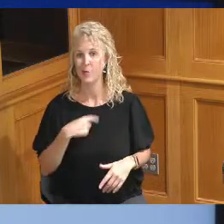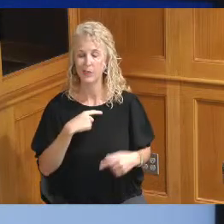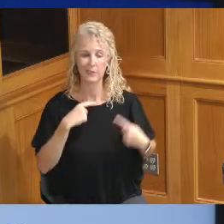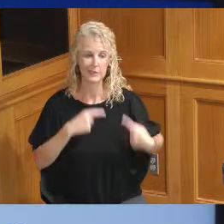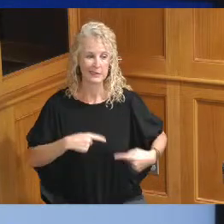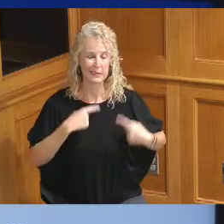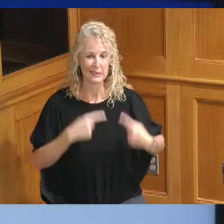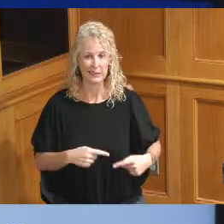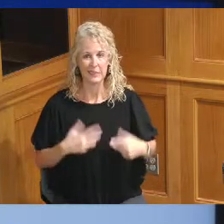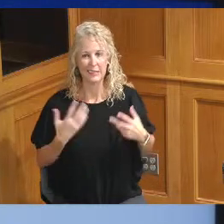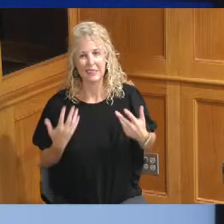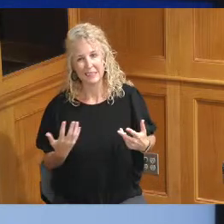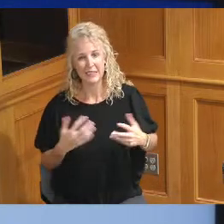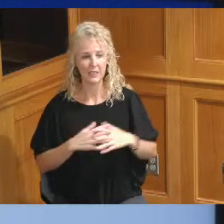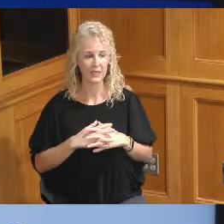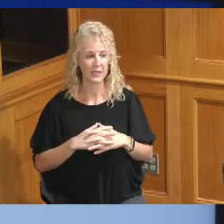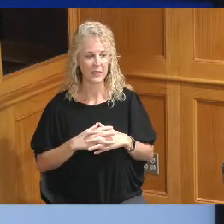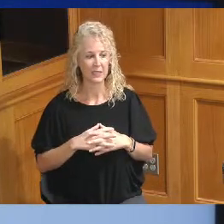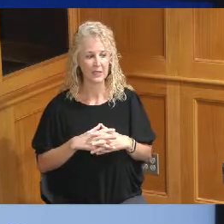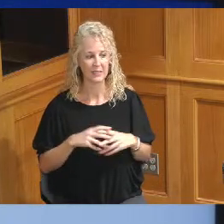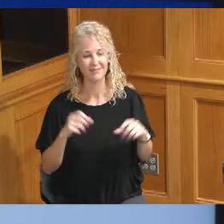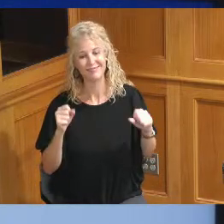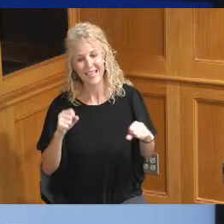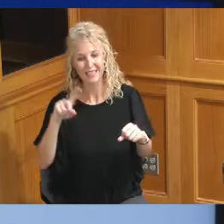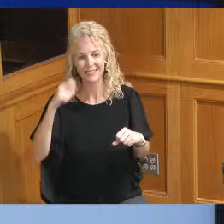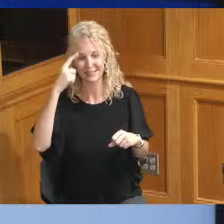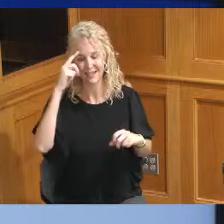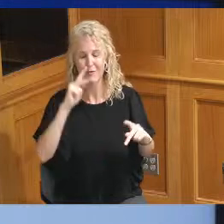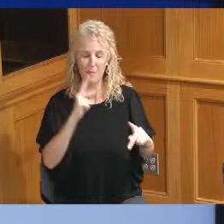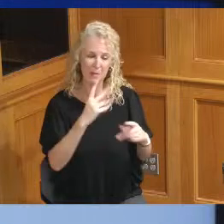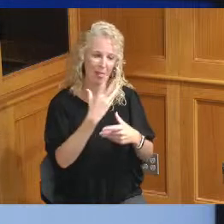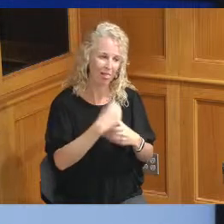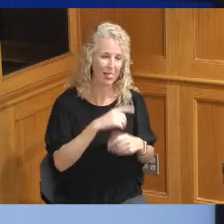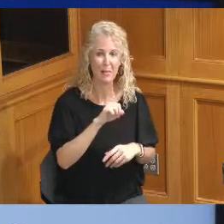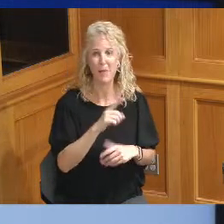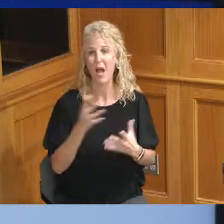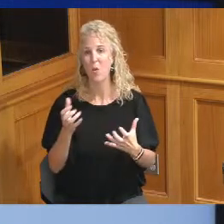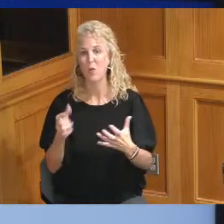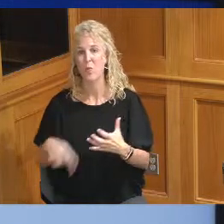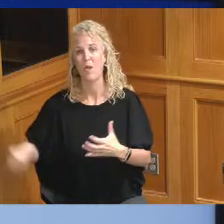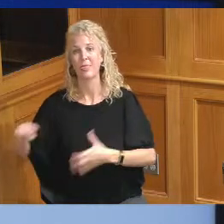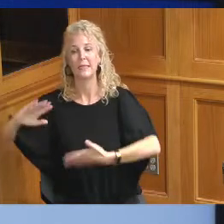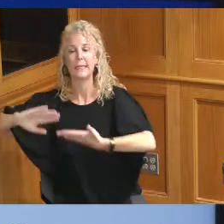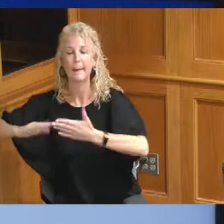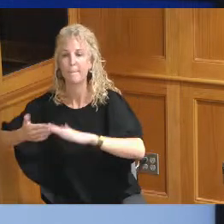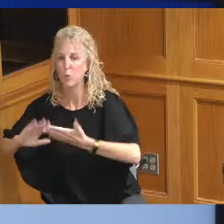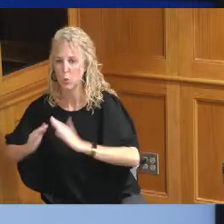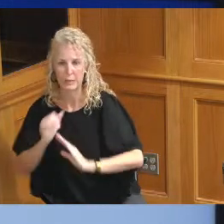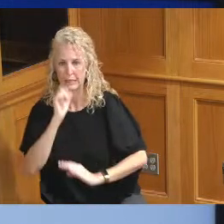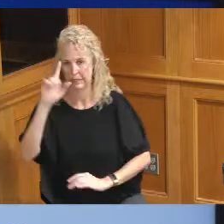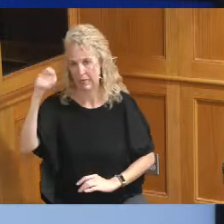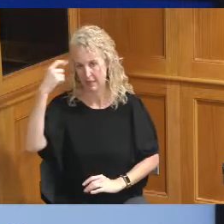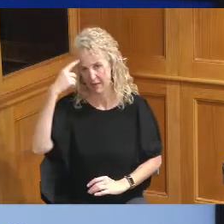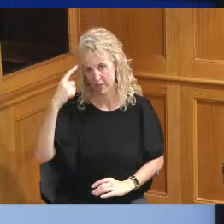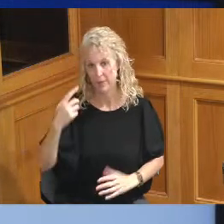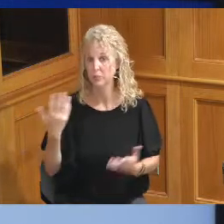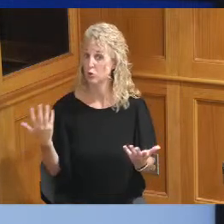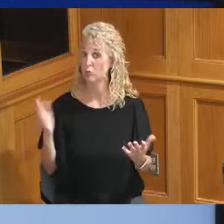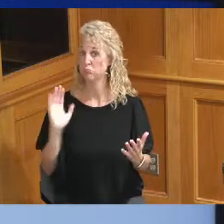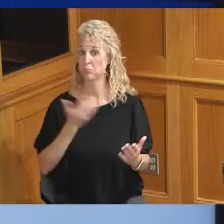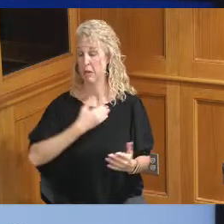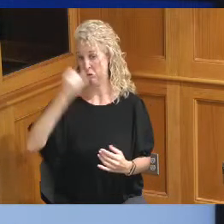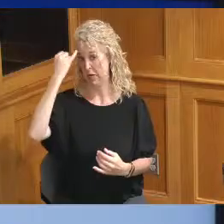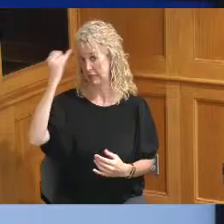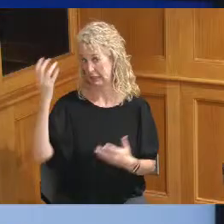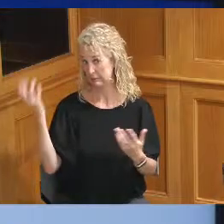with was how do we incorporate them, but also still really focusing on this being a community organization. And we came up with the idea